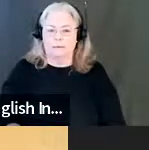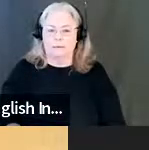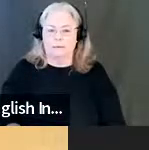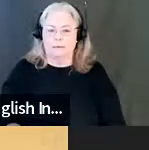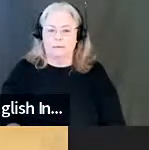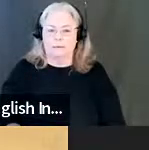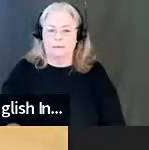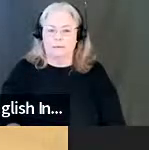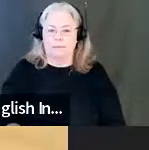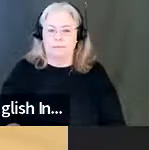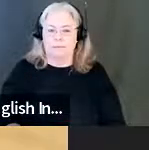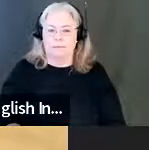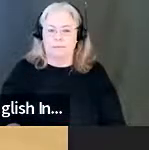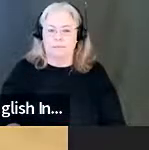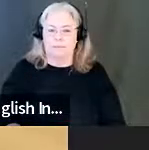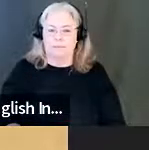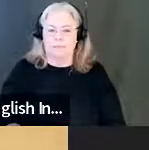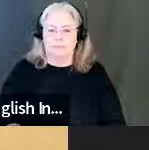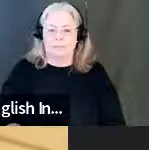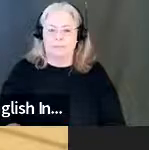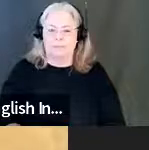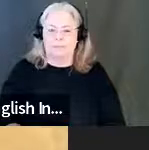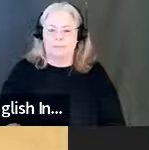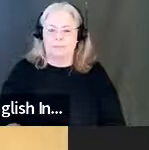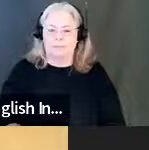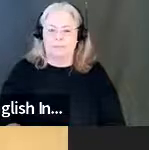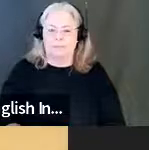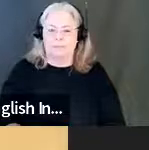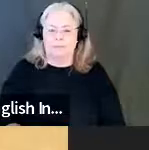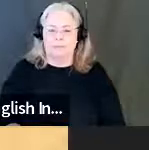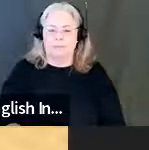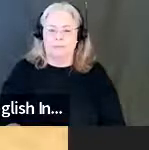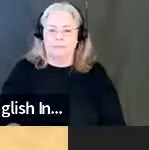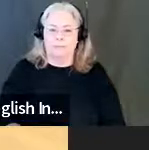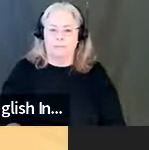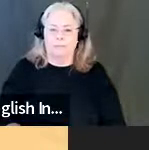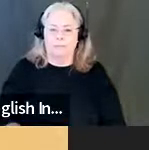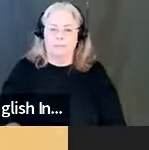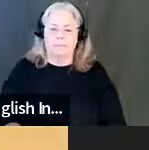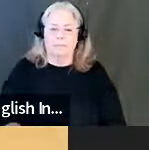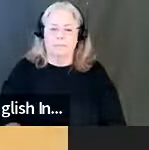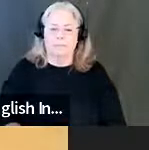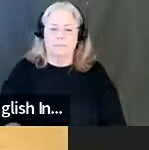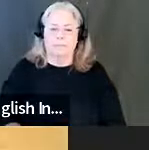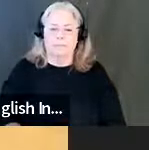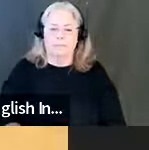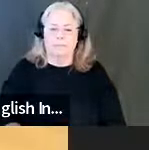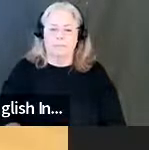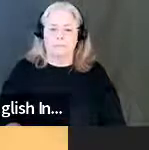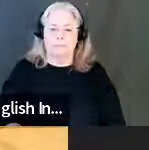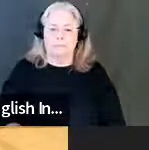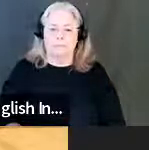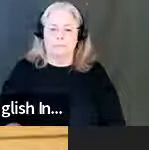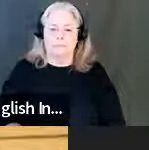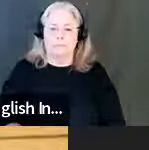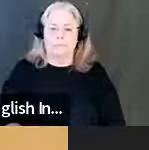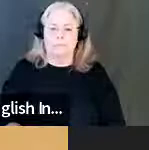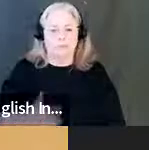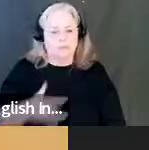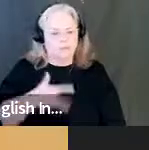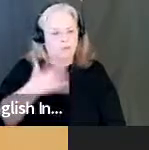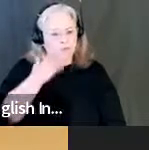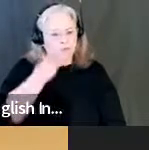I'm going to rotate a little bit more. There we go. Now, oh, you know what? That actually, that feels pretty